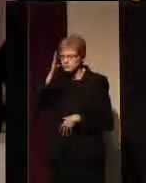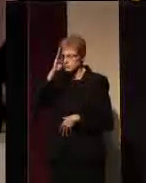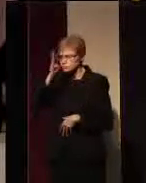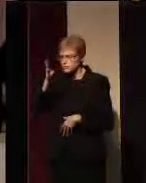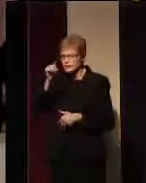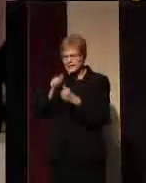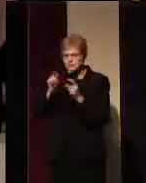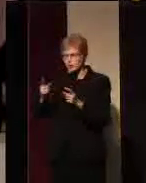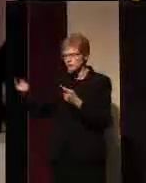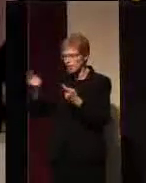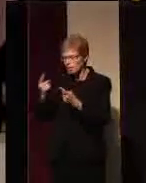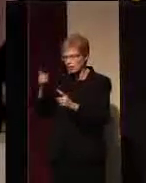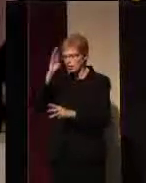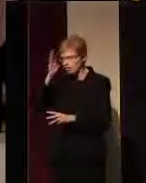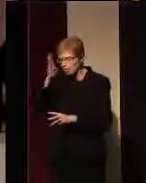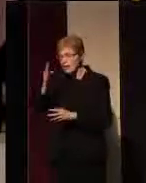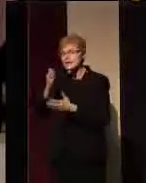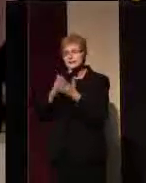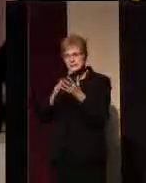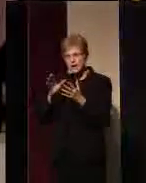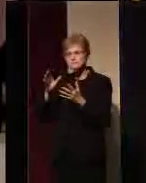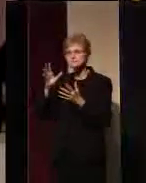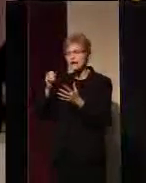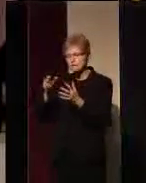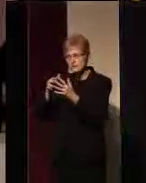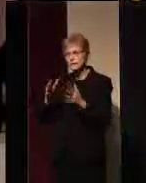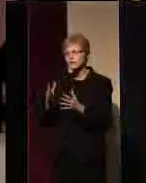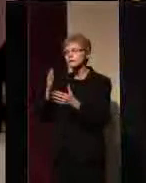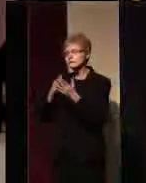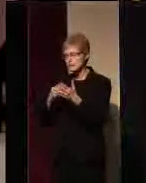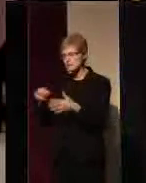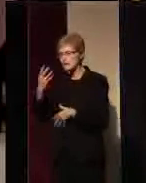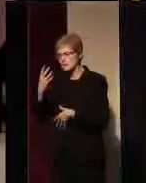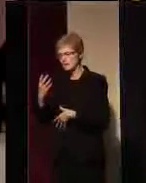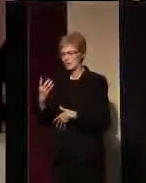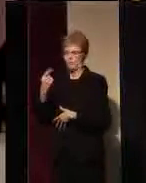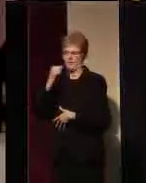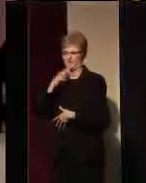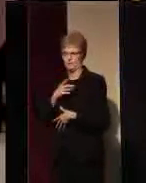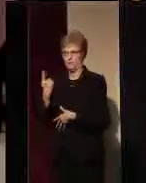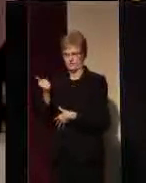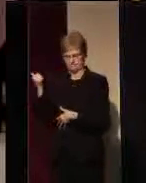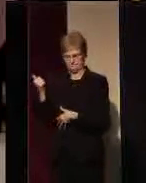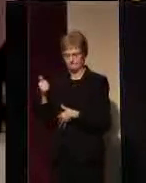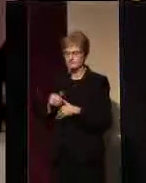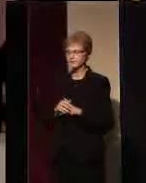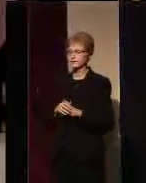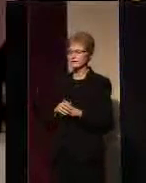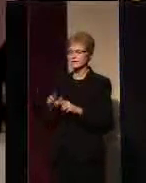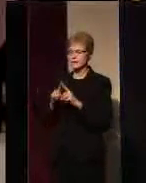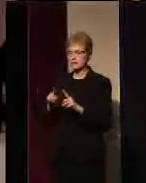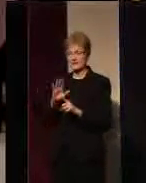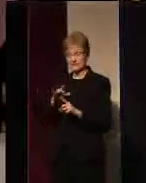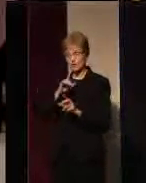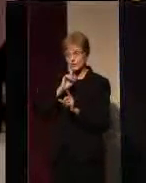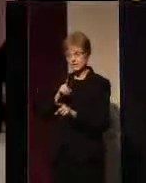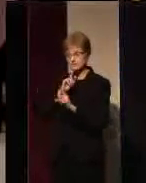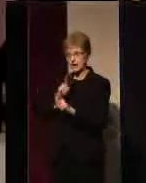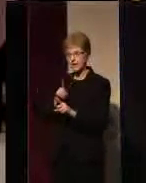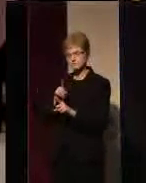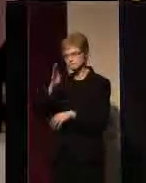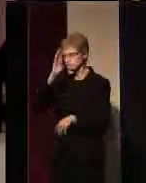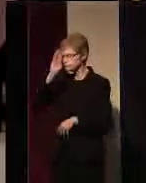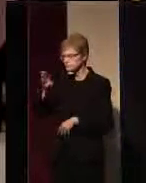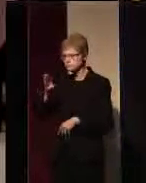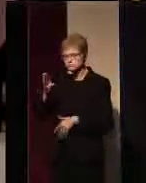that came before us. Some were African-American, some were Caucasian. She was the only female that applied. But their response was so